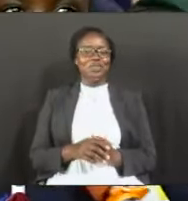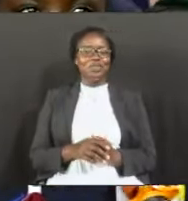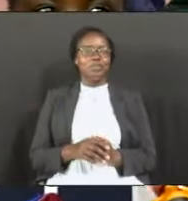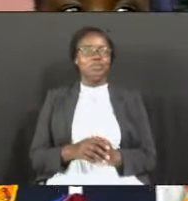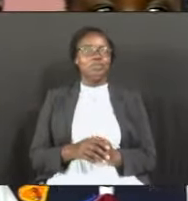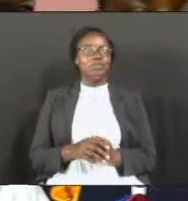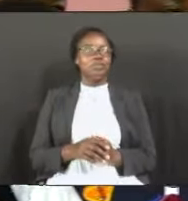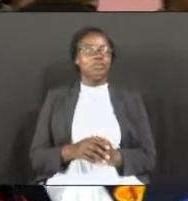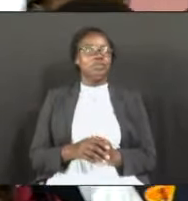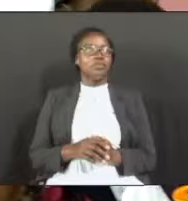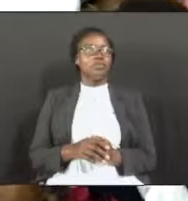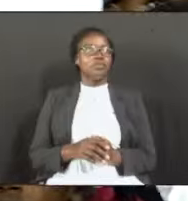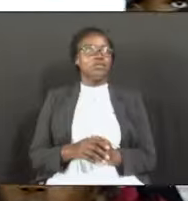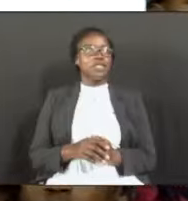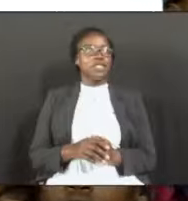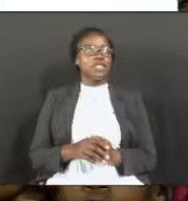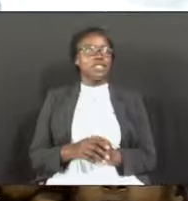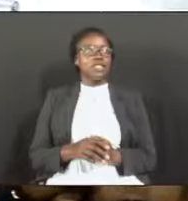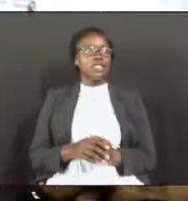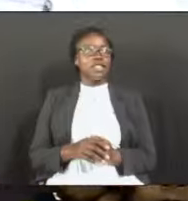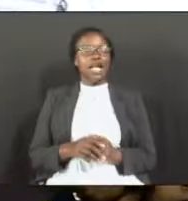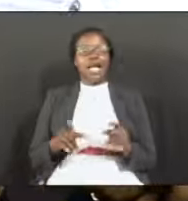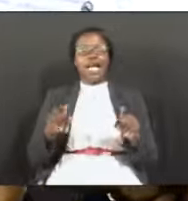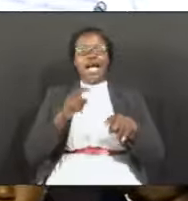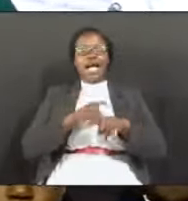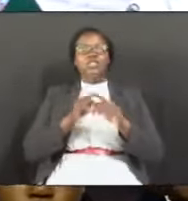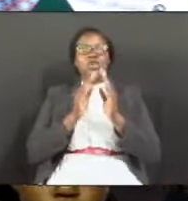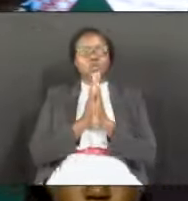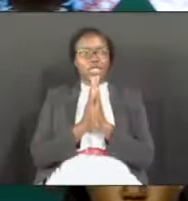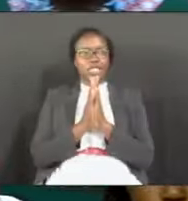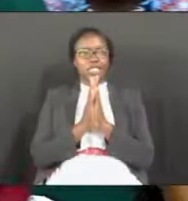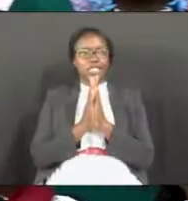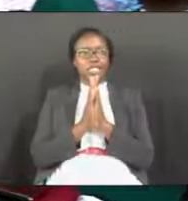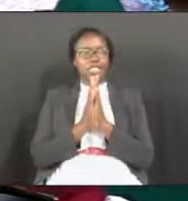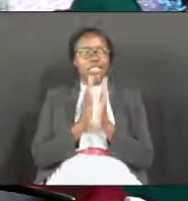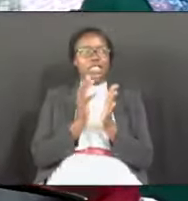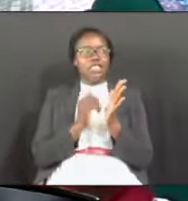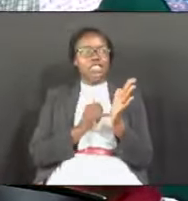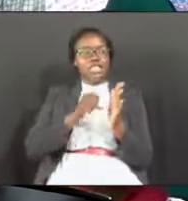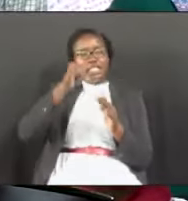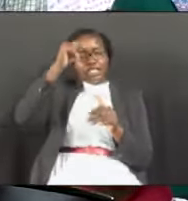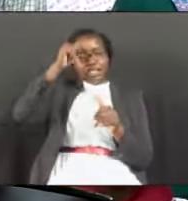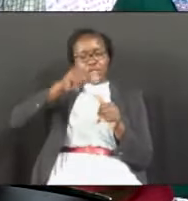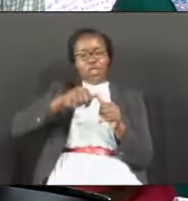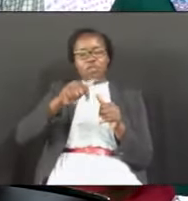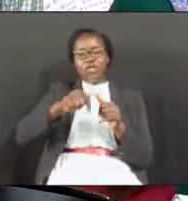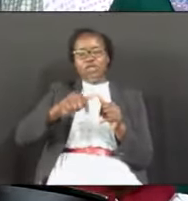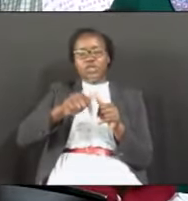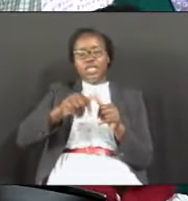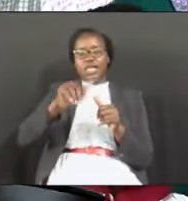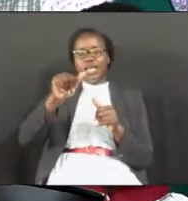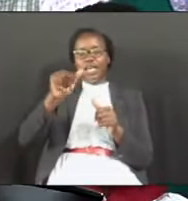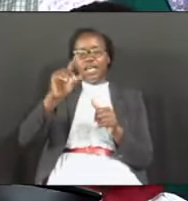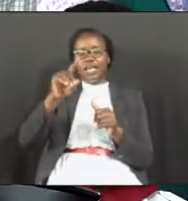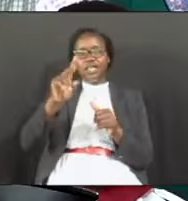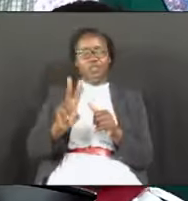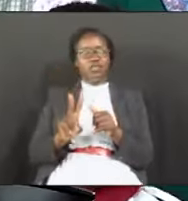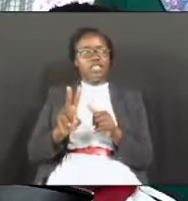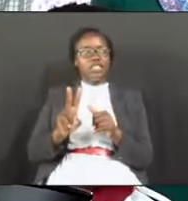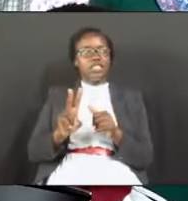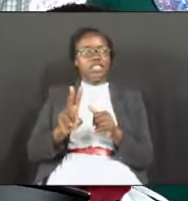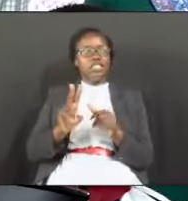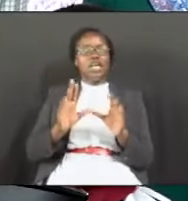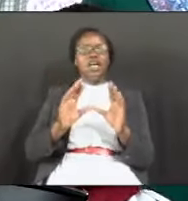We are praying. And as we pray, just remember today's adventurers are all